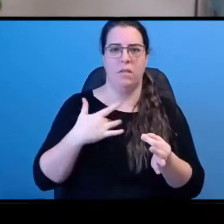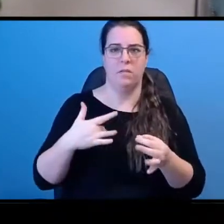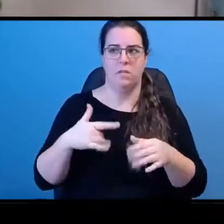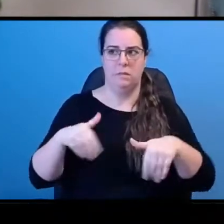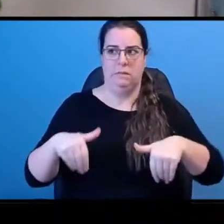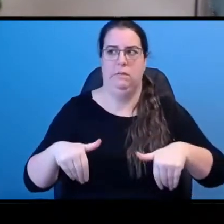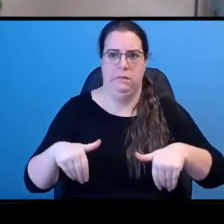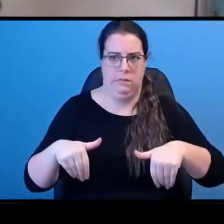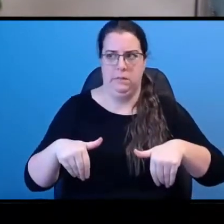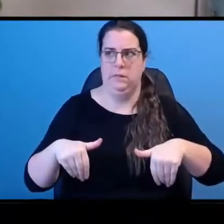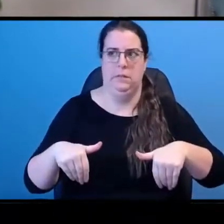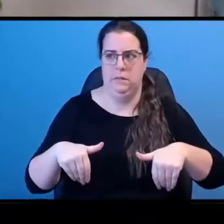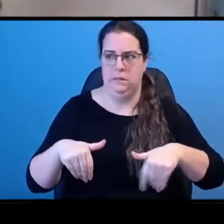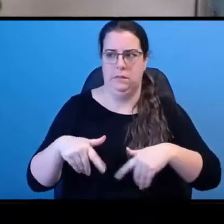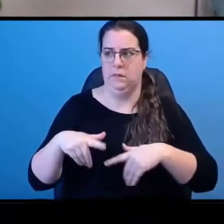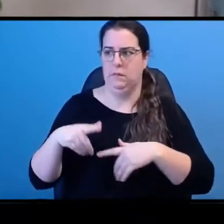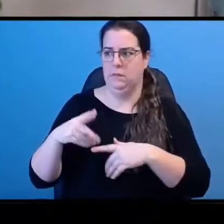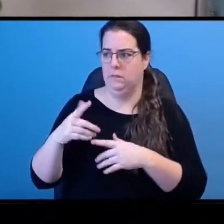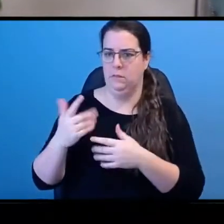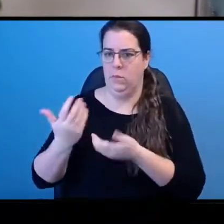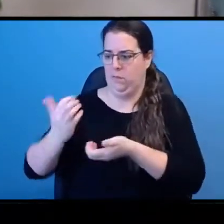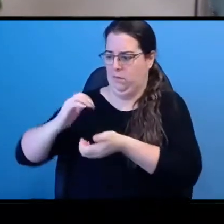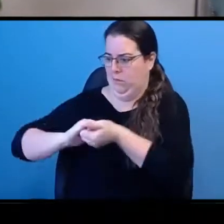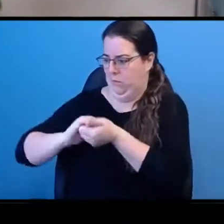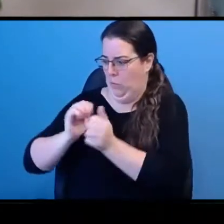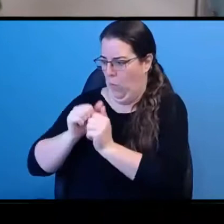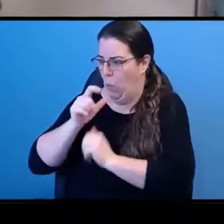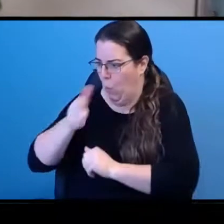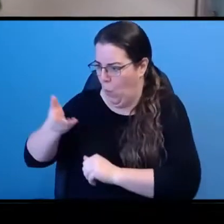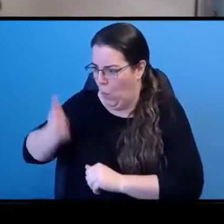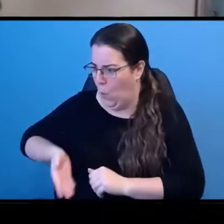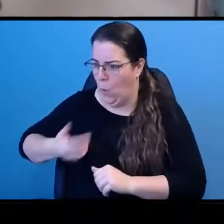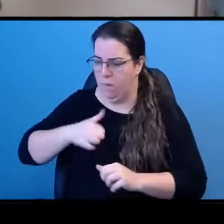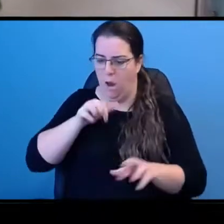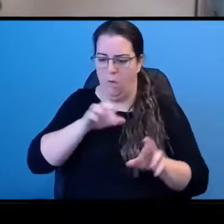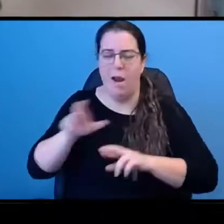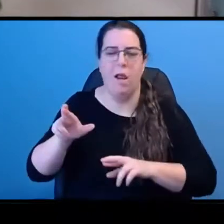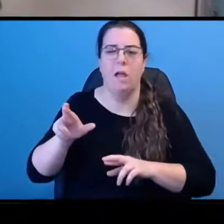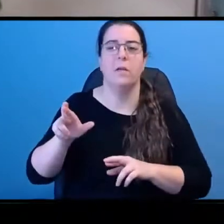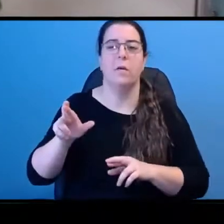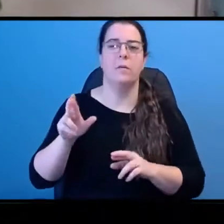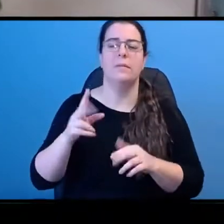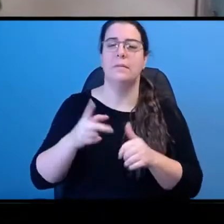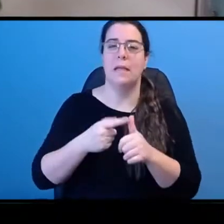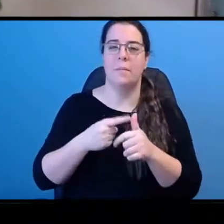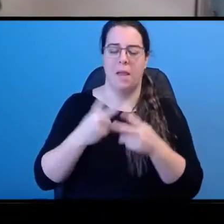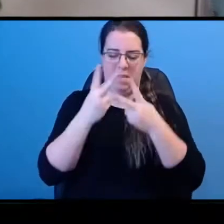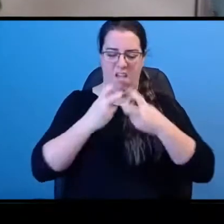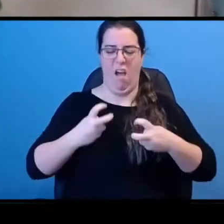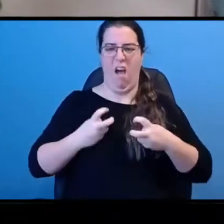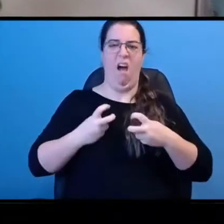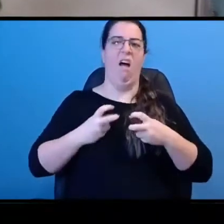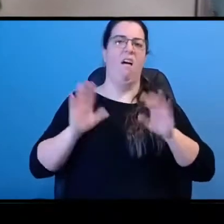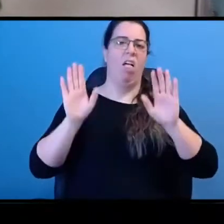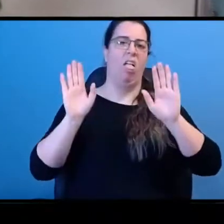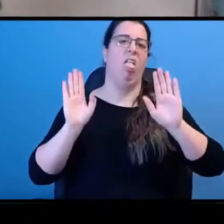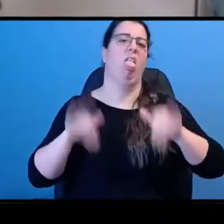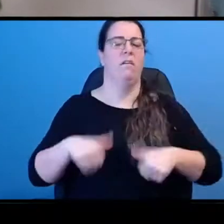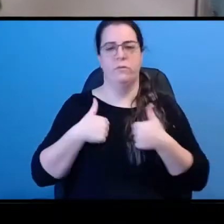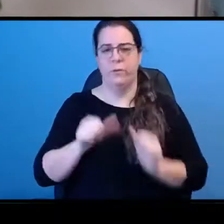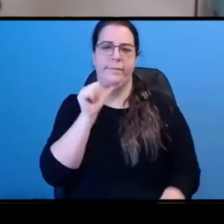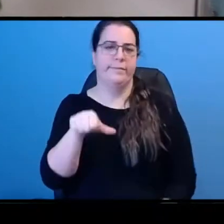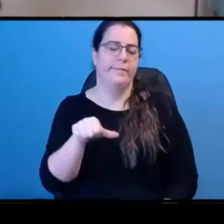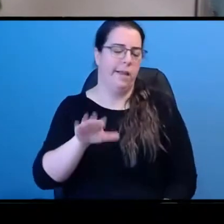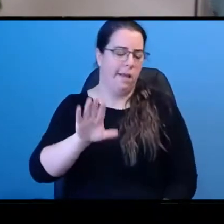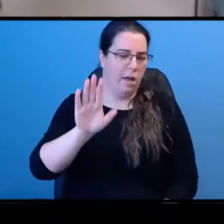know. I might as well just not try it. It might be embarrassing if I try. But you don't have to have everything